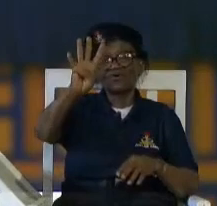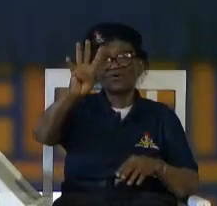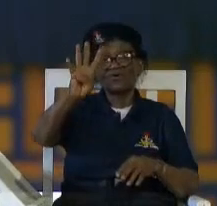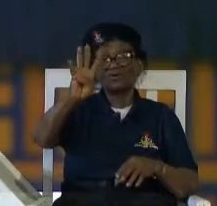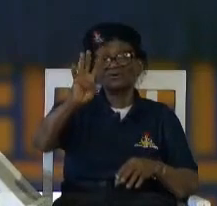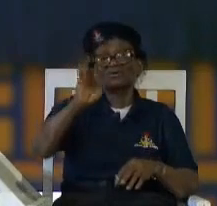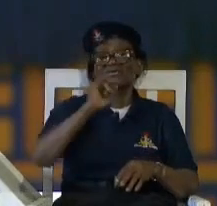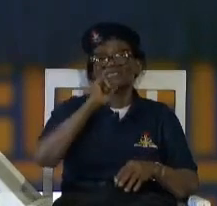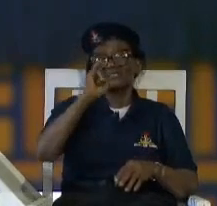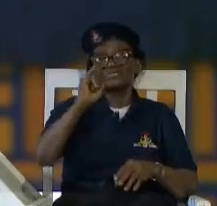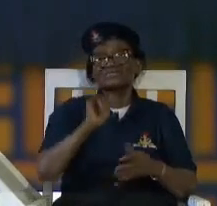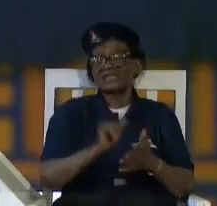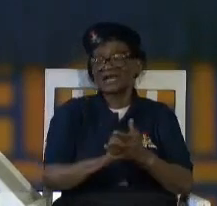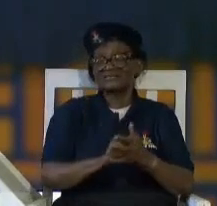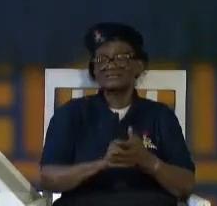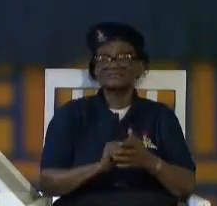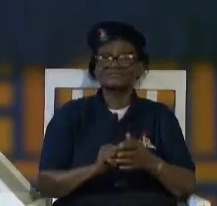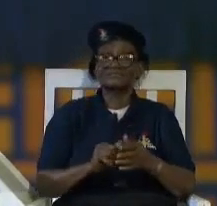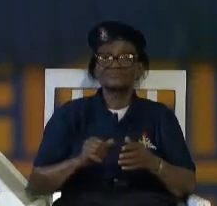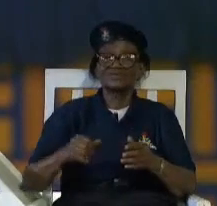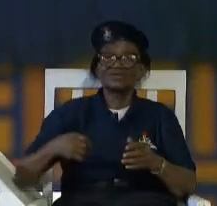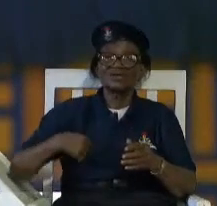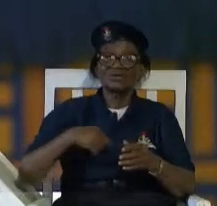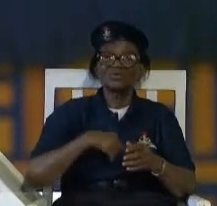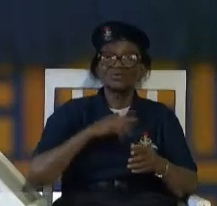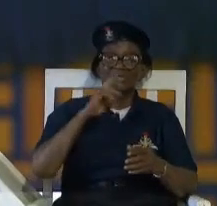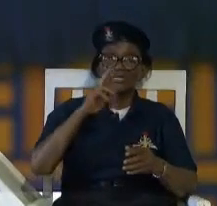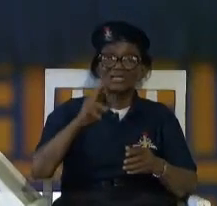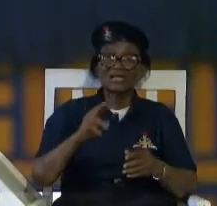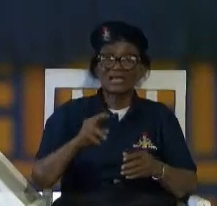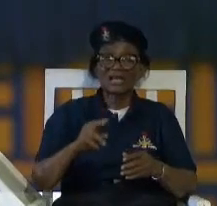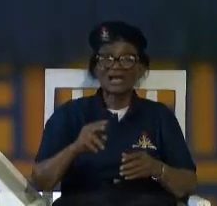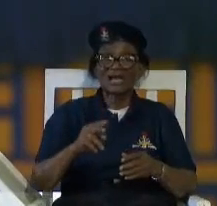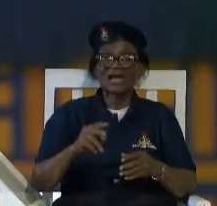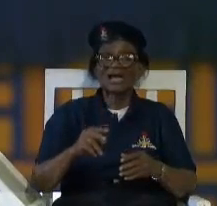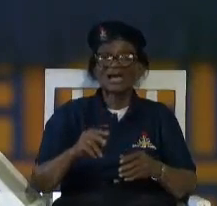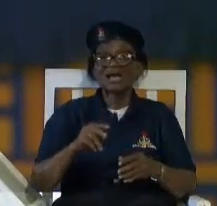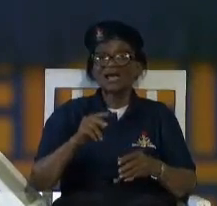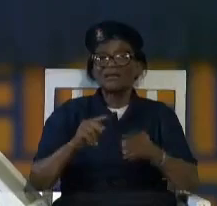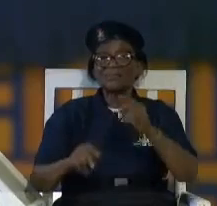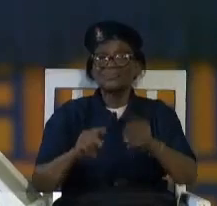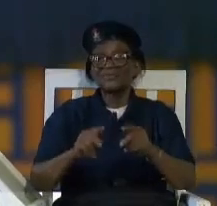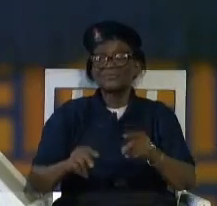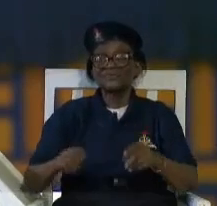is that we are fellow pilgrims.